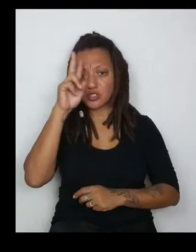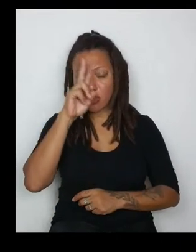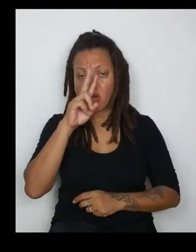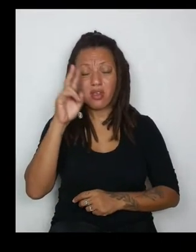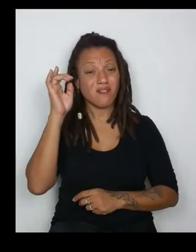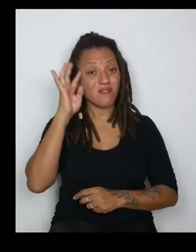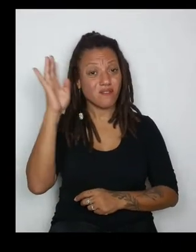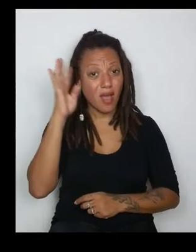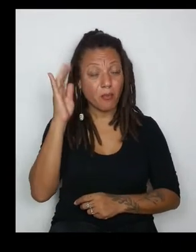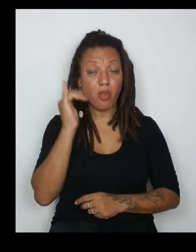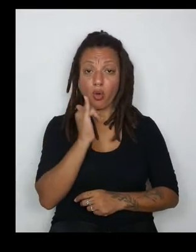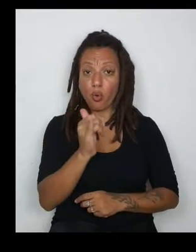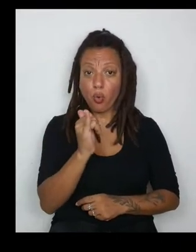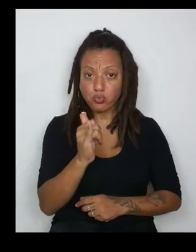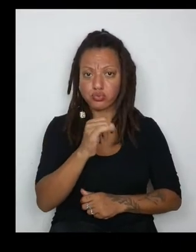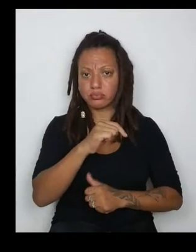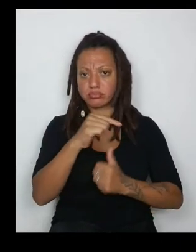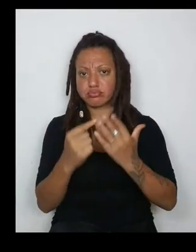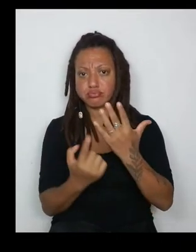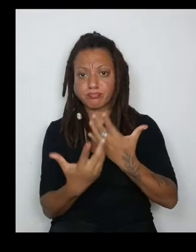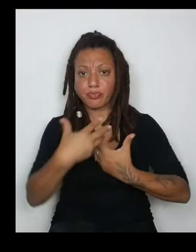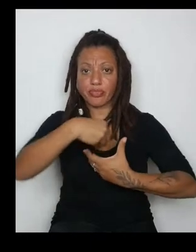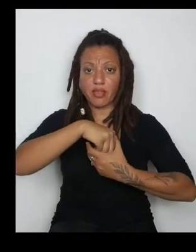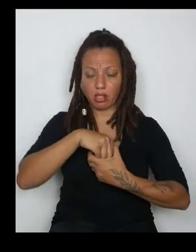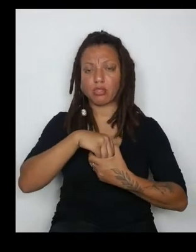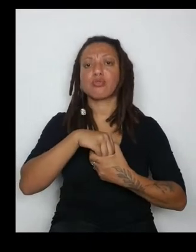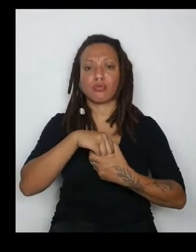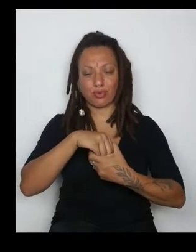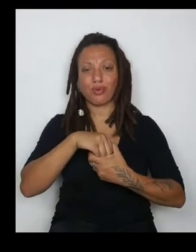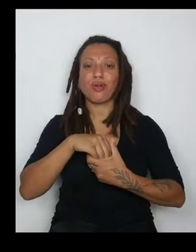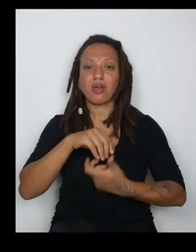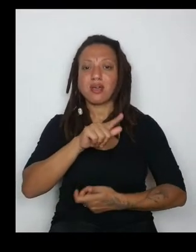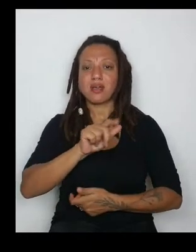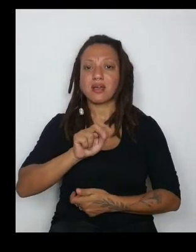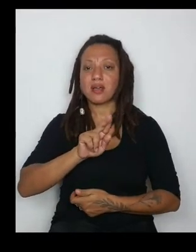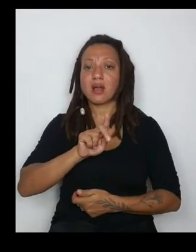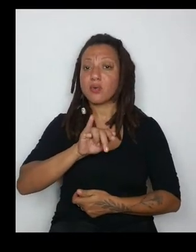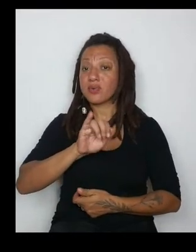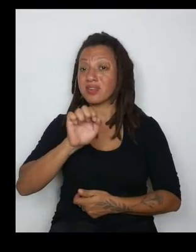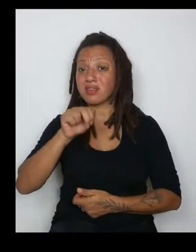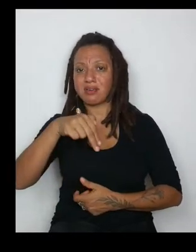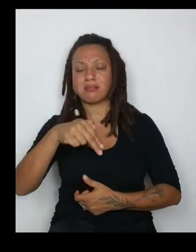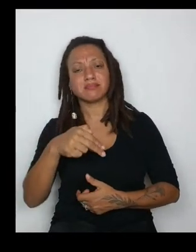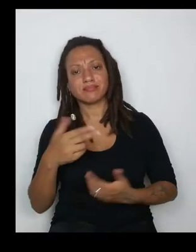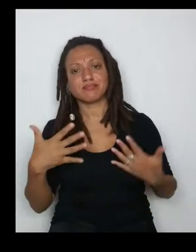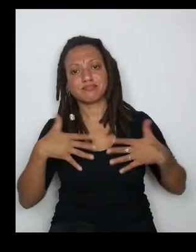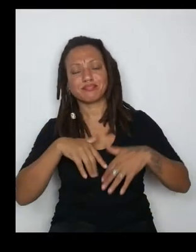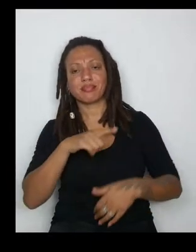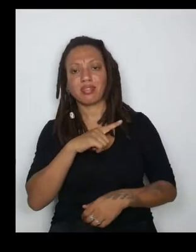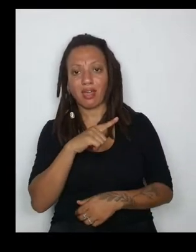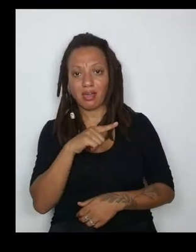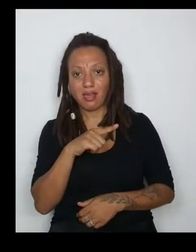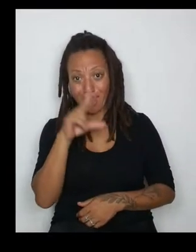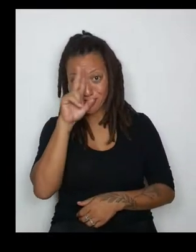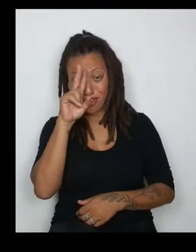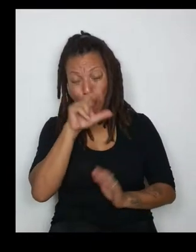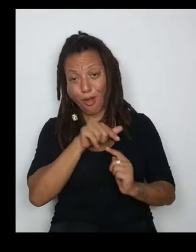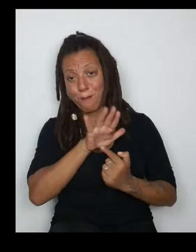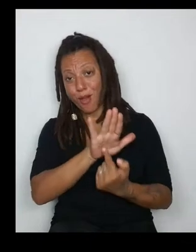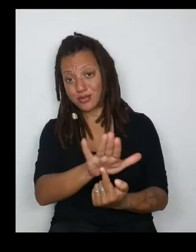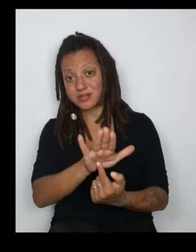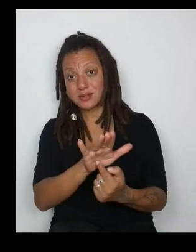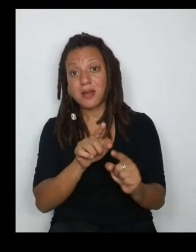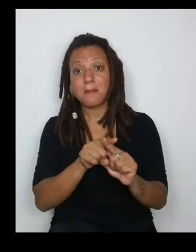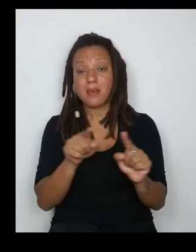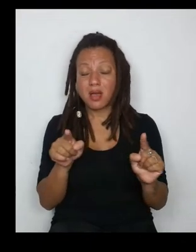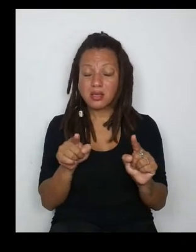around the subject called gogan historically but that nevertheless um has traction in relation to a